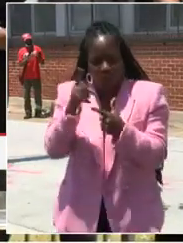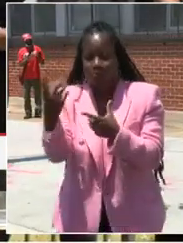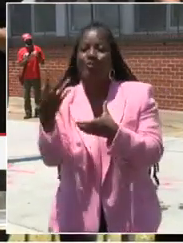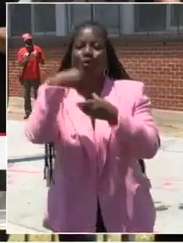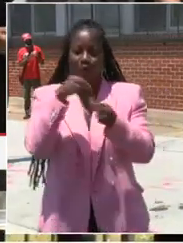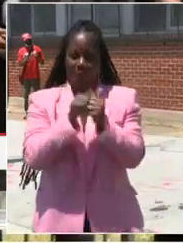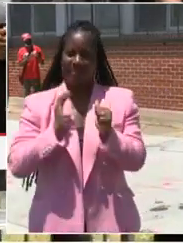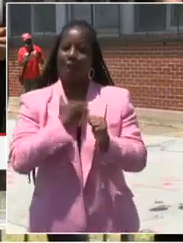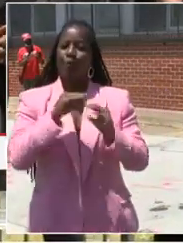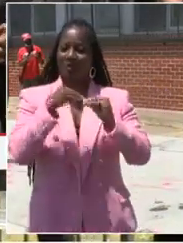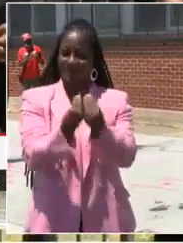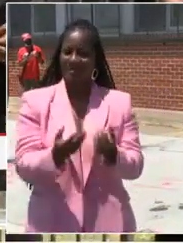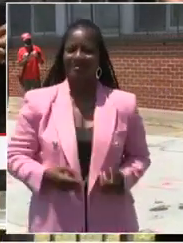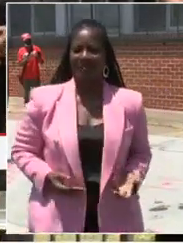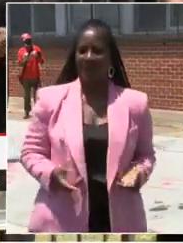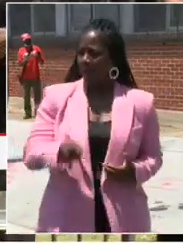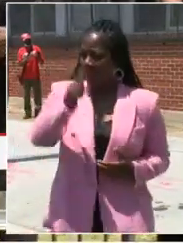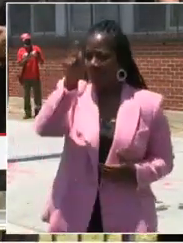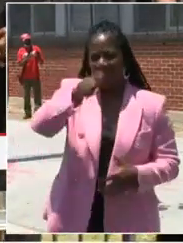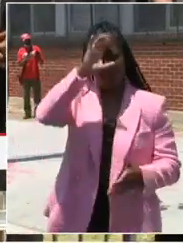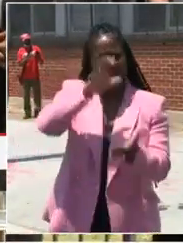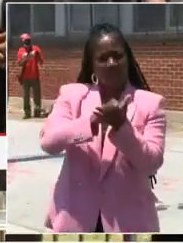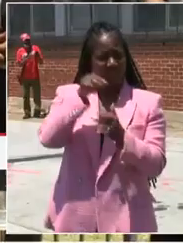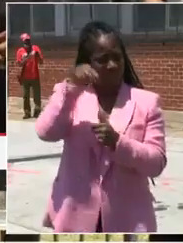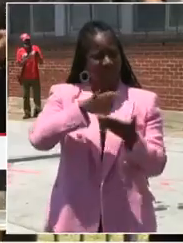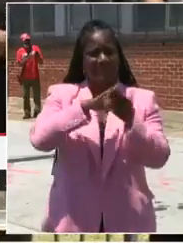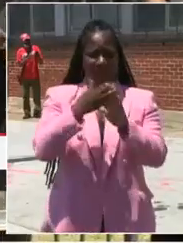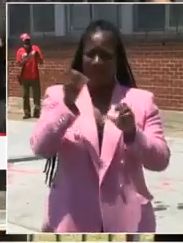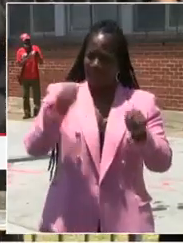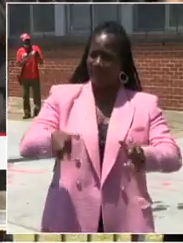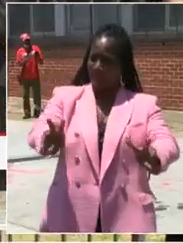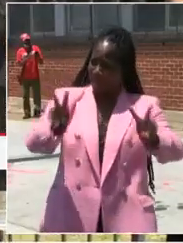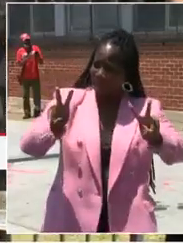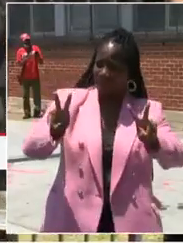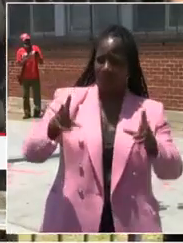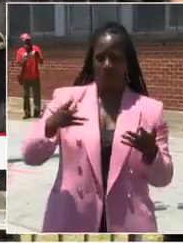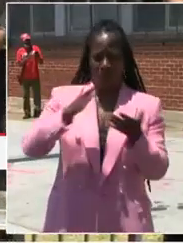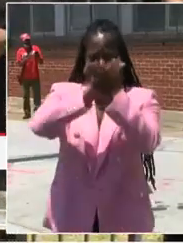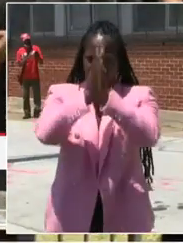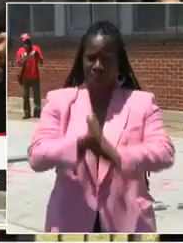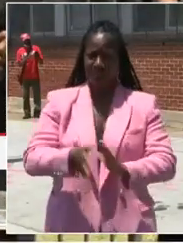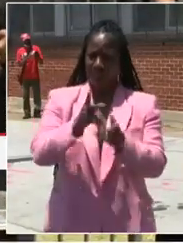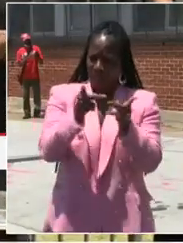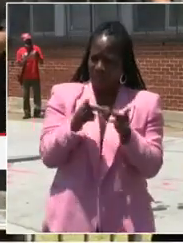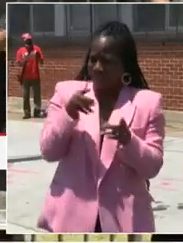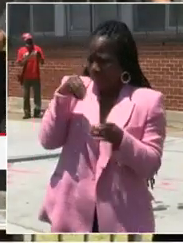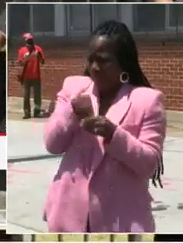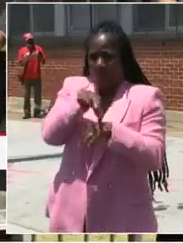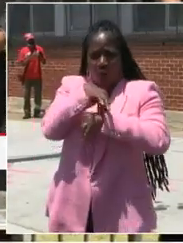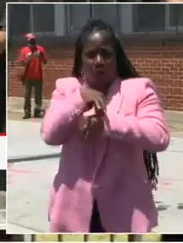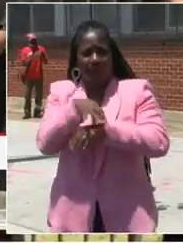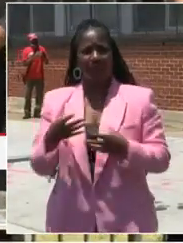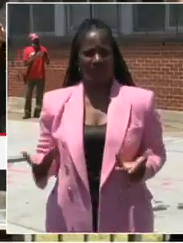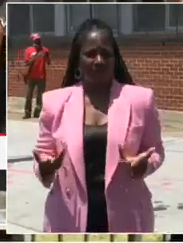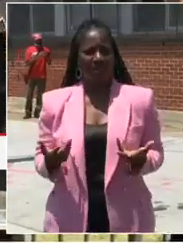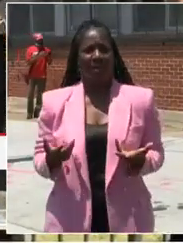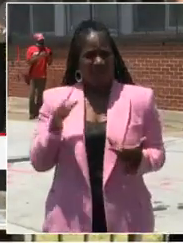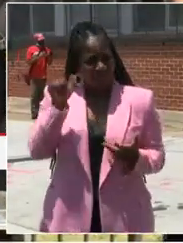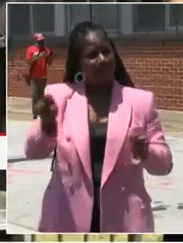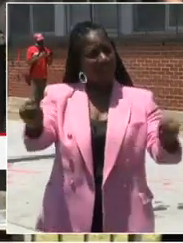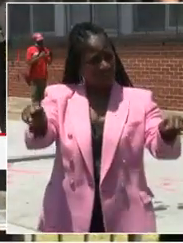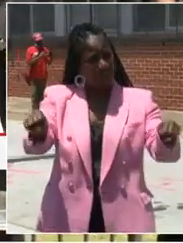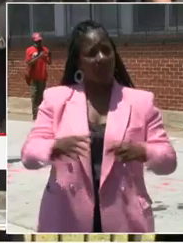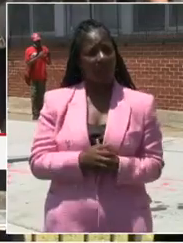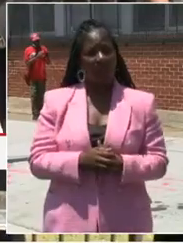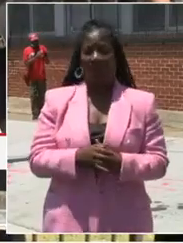to believe that this city can be one of the most peaceful places on the planet. And it's a possibility. And investments like